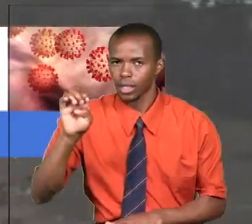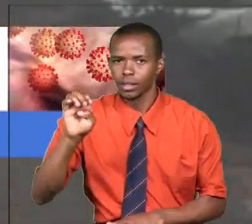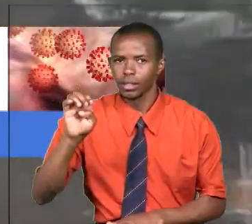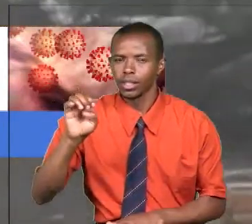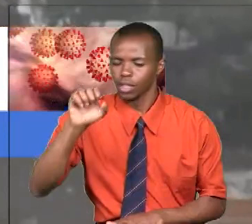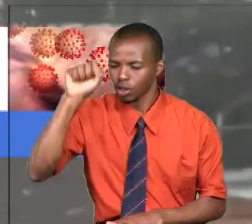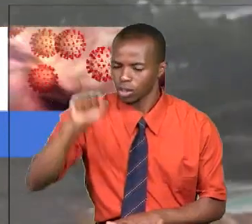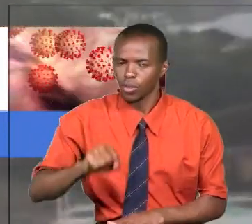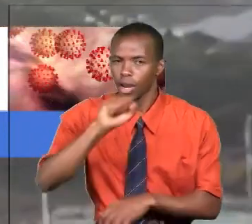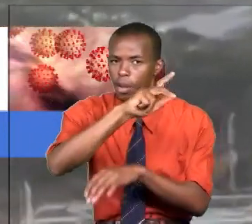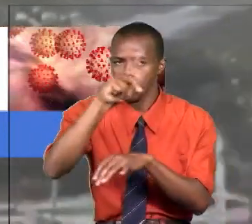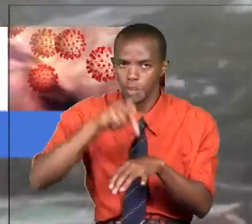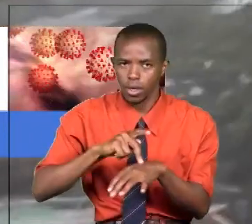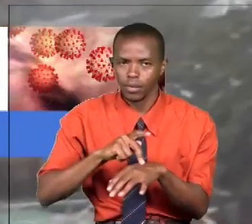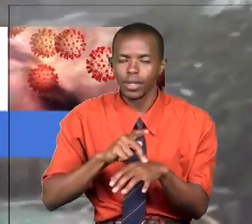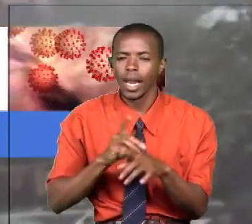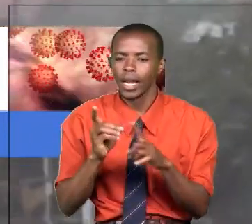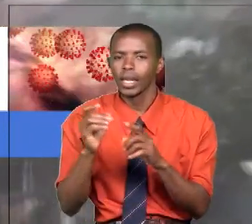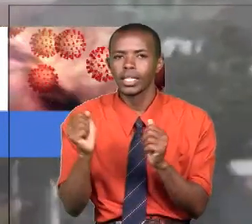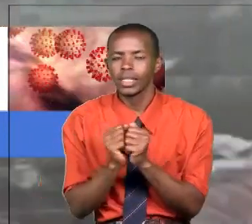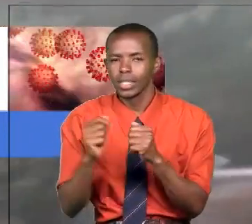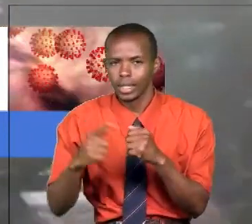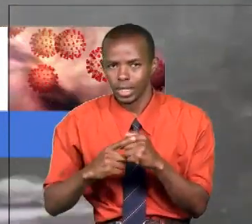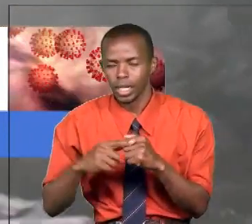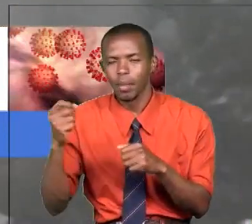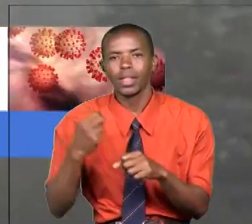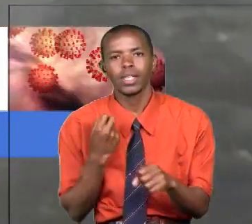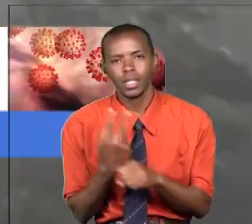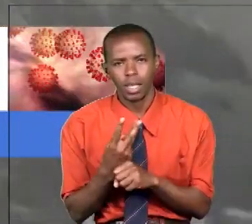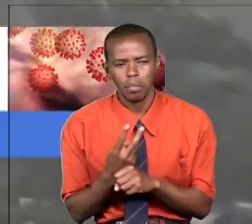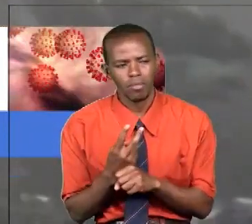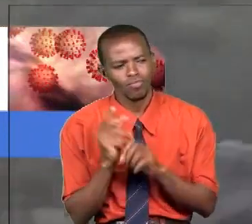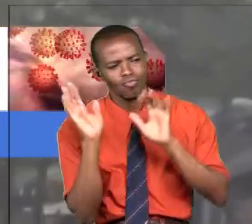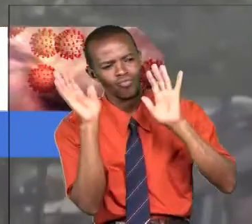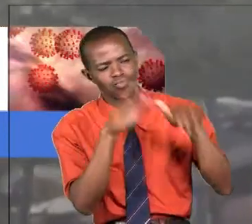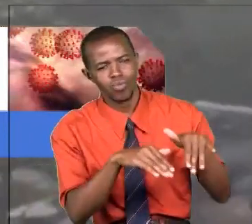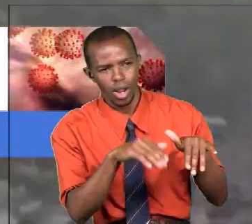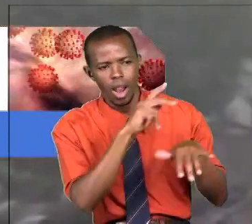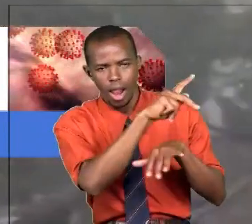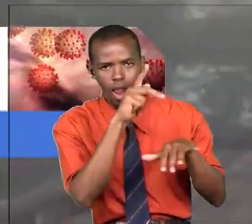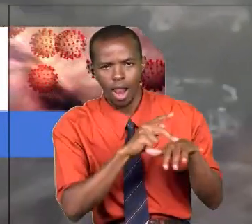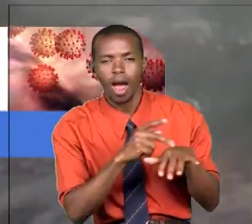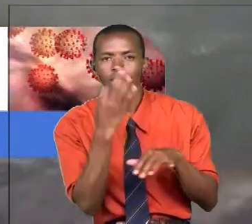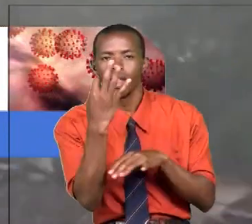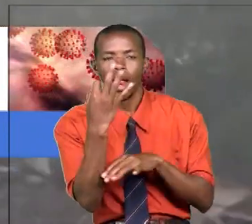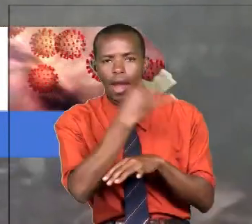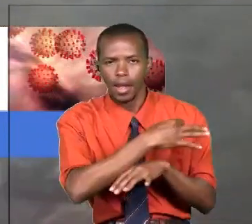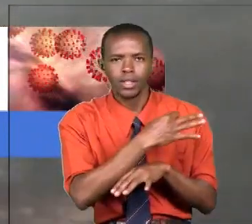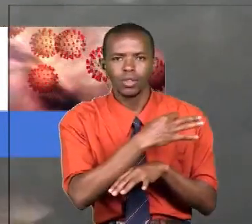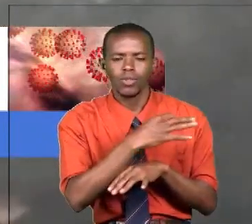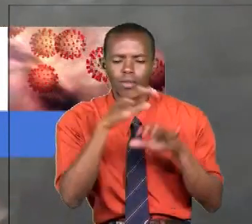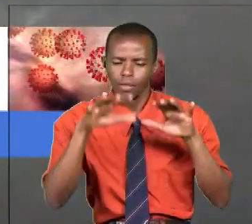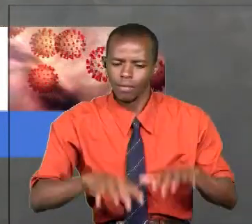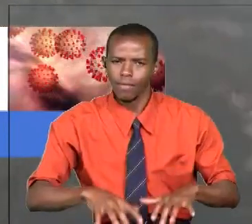in the southern Philippines on December 16th. The Rai has lashed the Philippines for 3 days, causing floods and landslides and